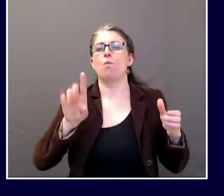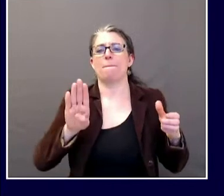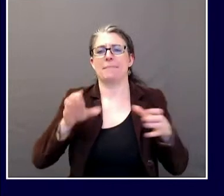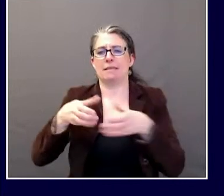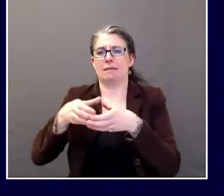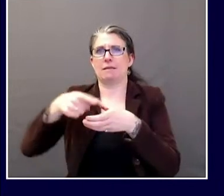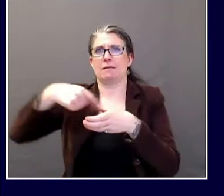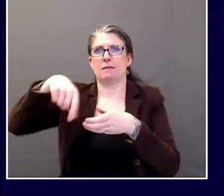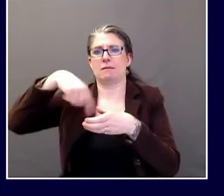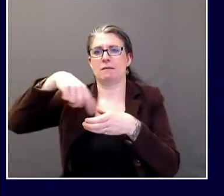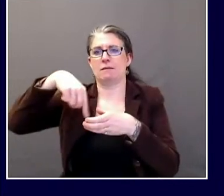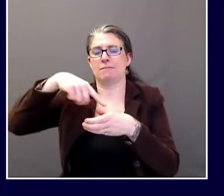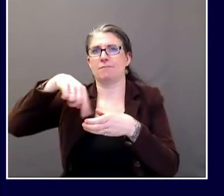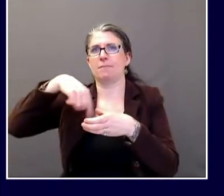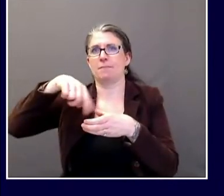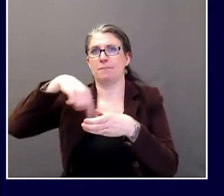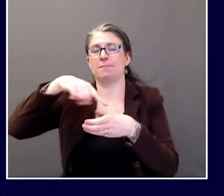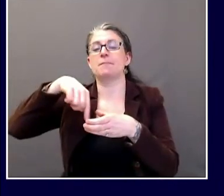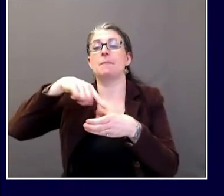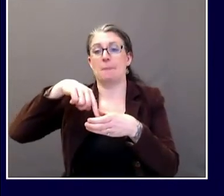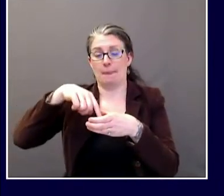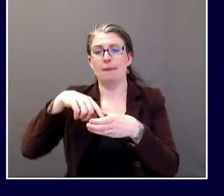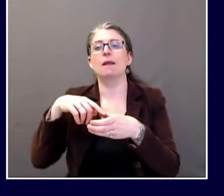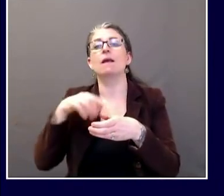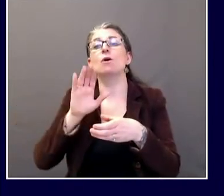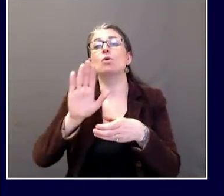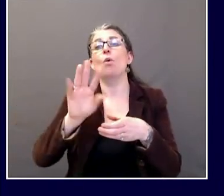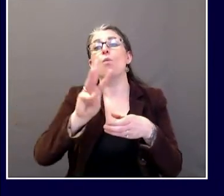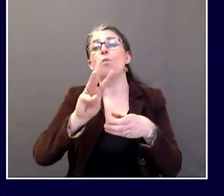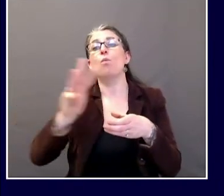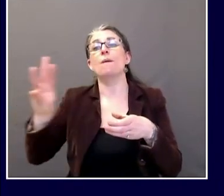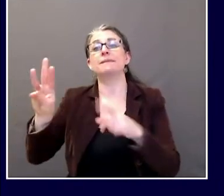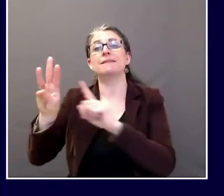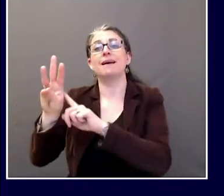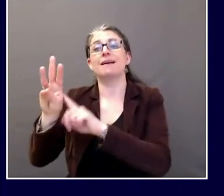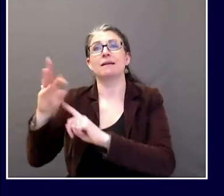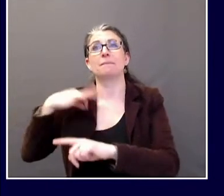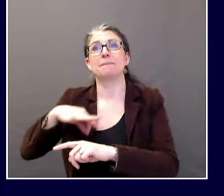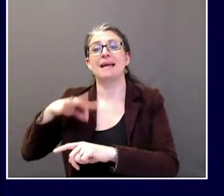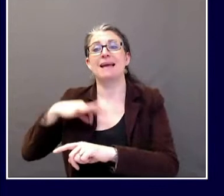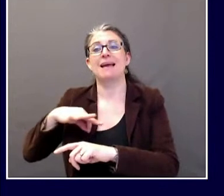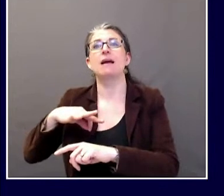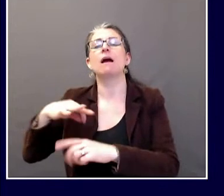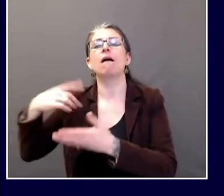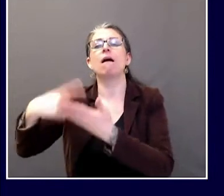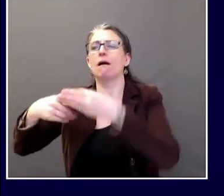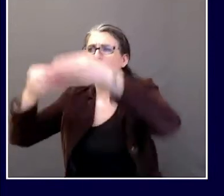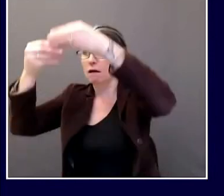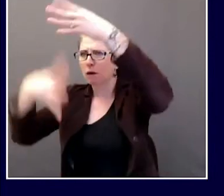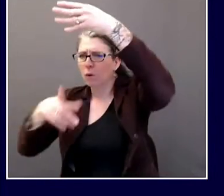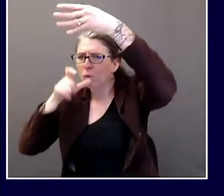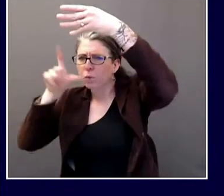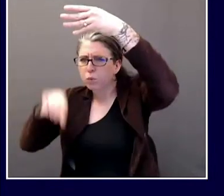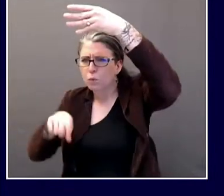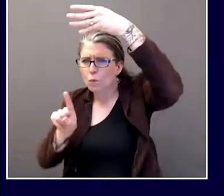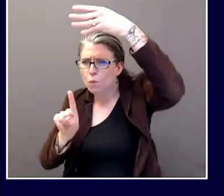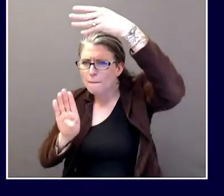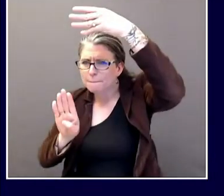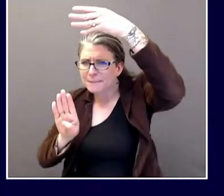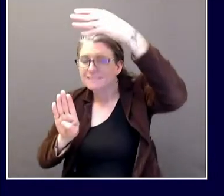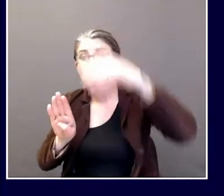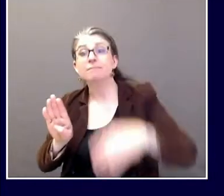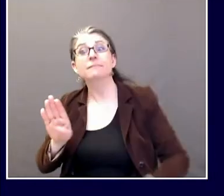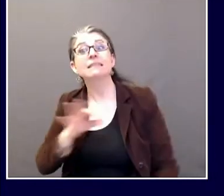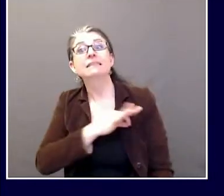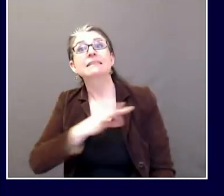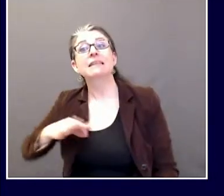maybe includes teachers or other school staff, but yet the state still says that you are identifying these workers and